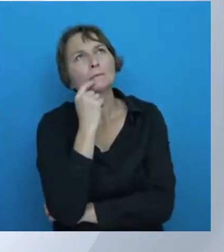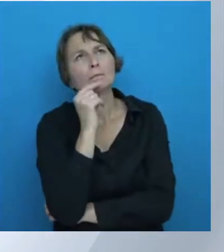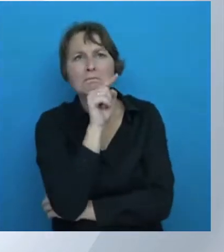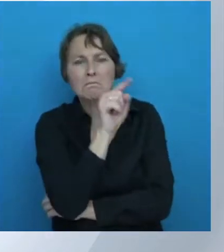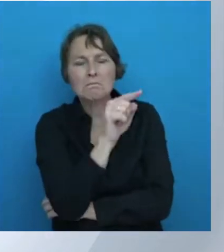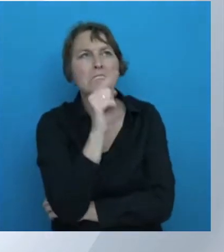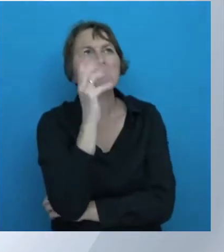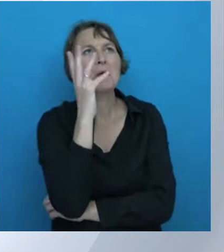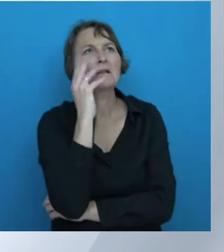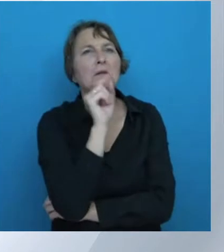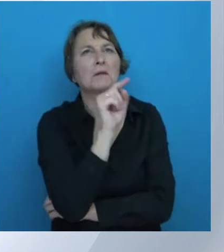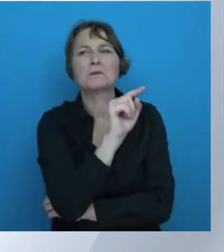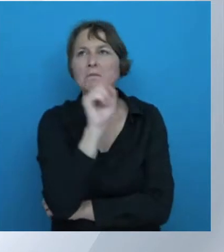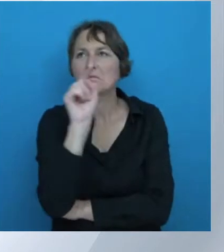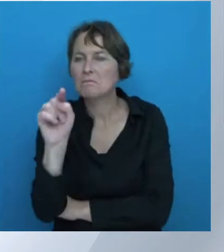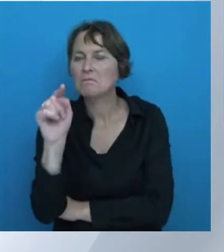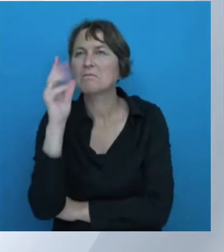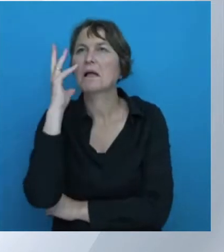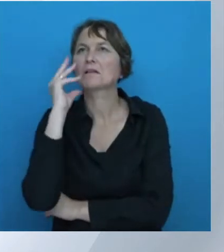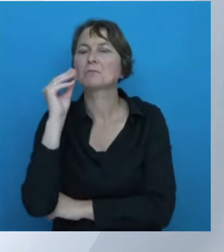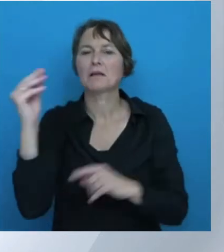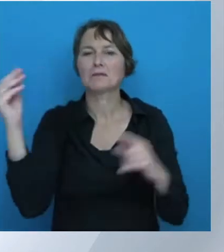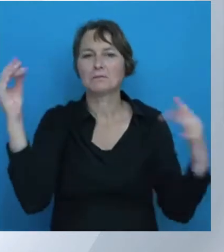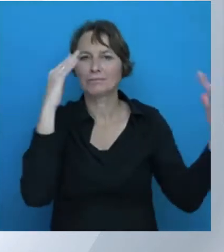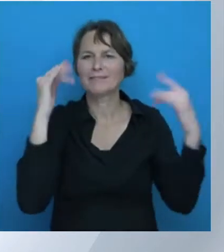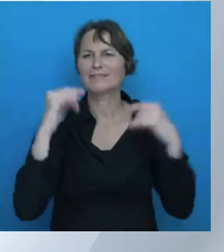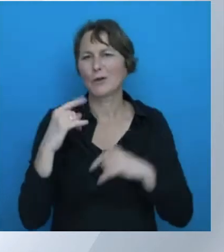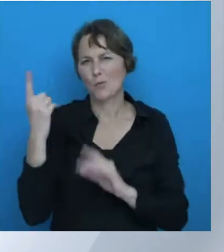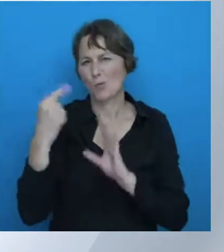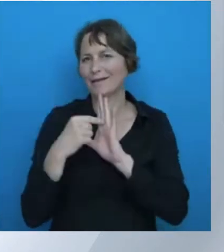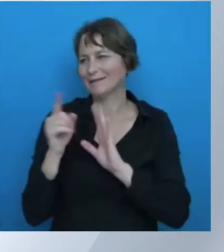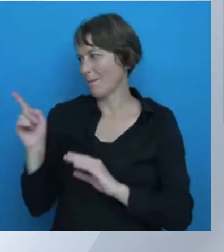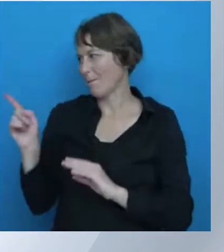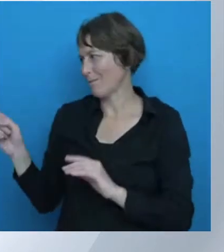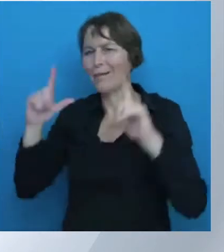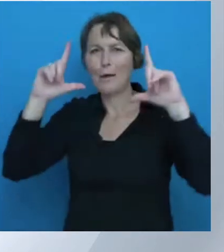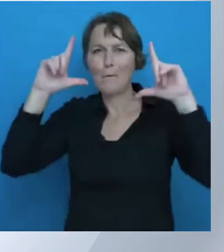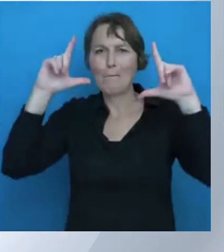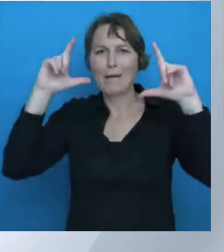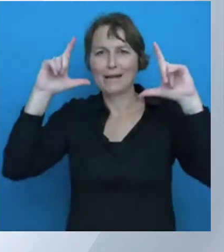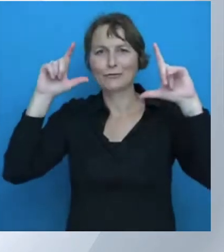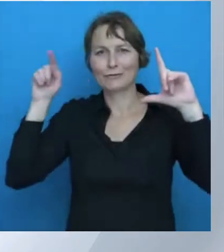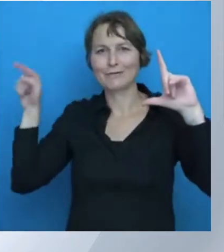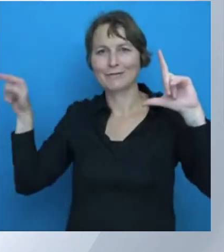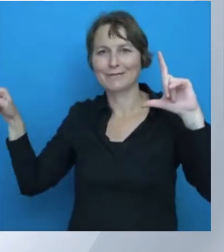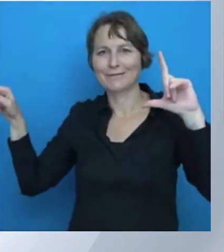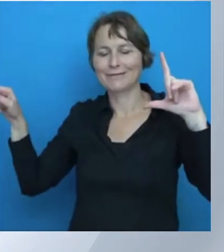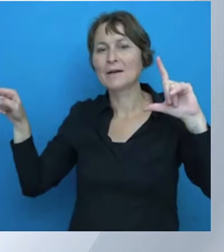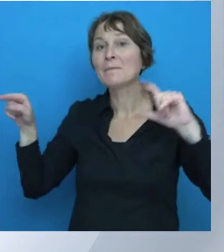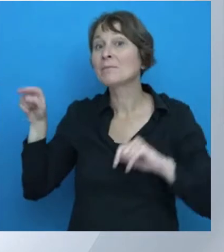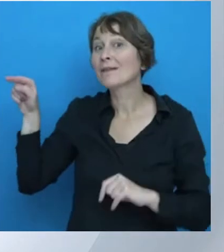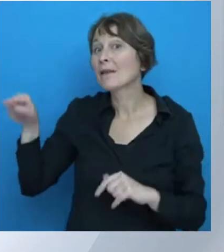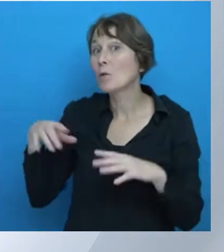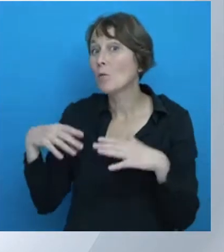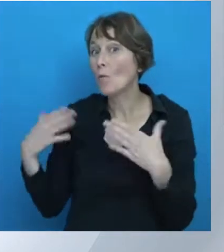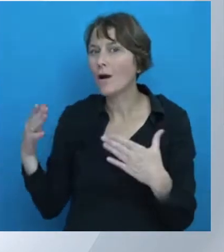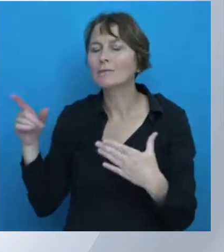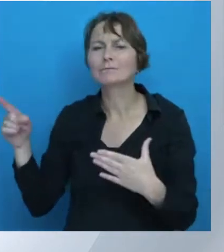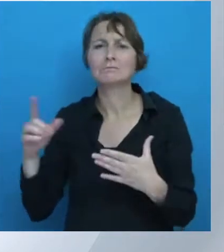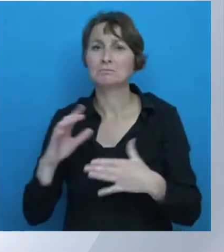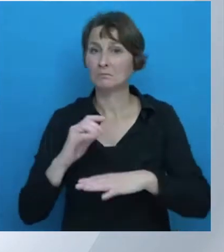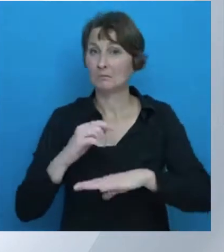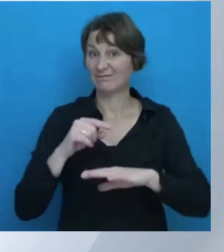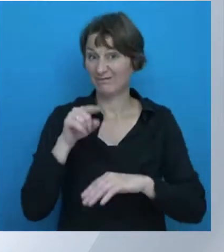this is the empathy lab by our partner, by DQ Labs, and they're creating with your website, you can set it